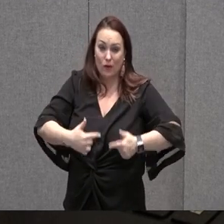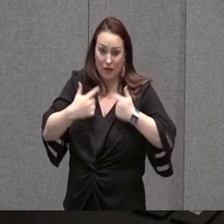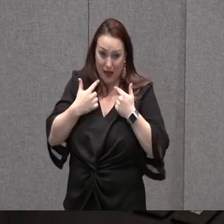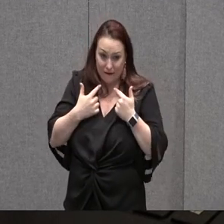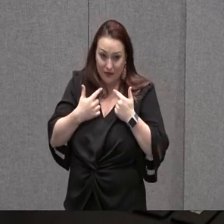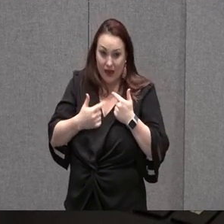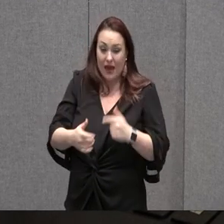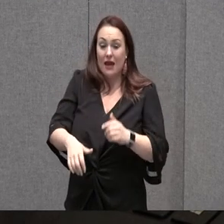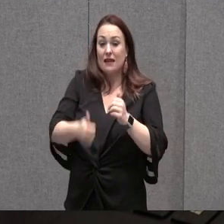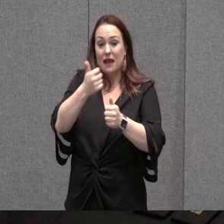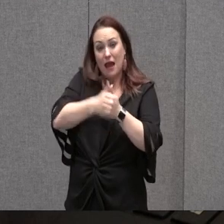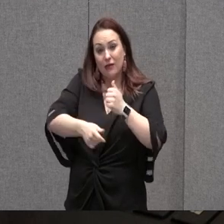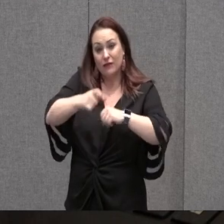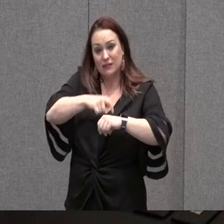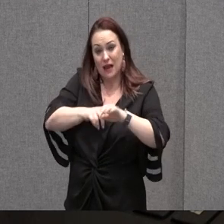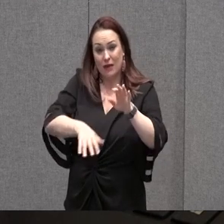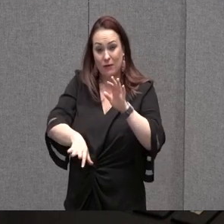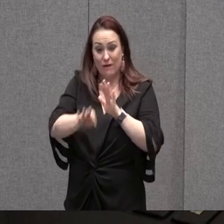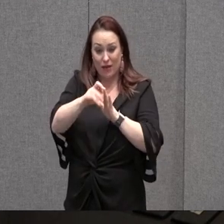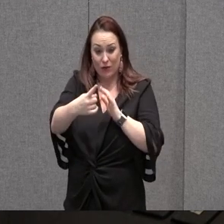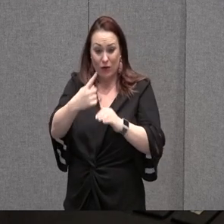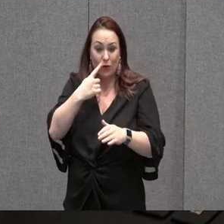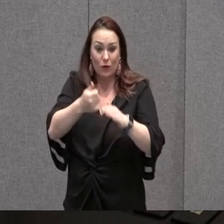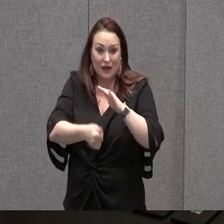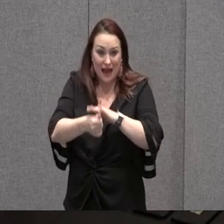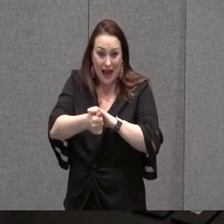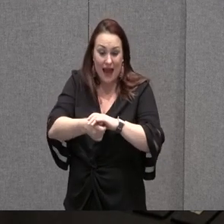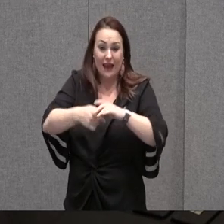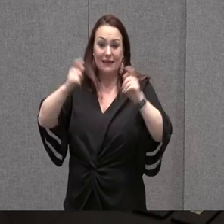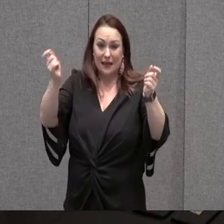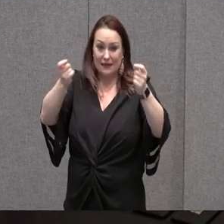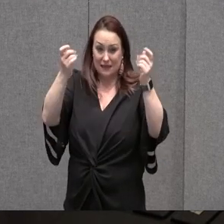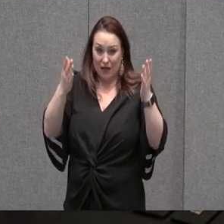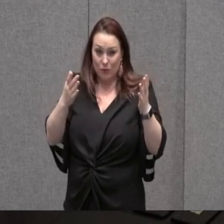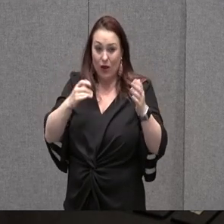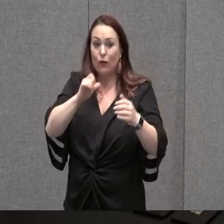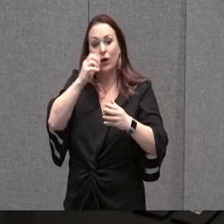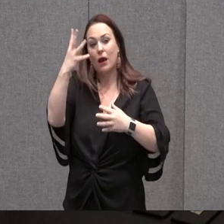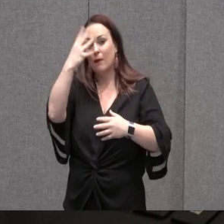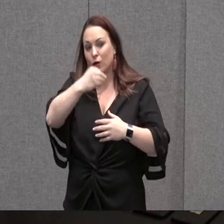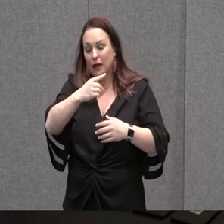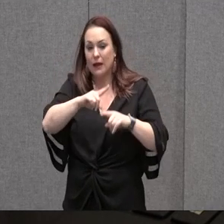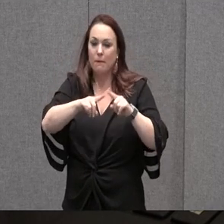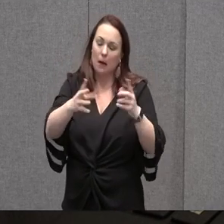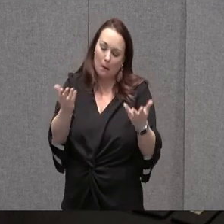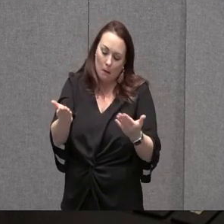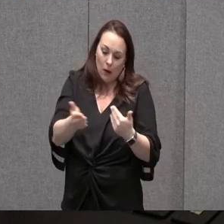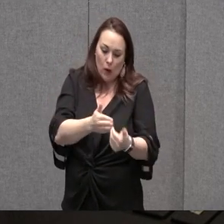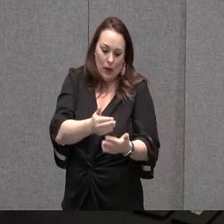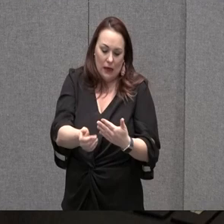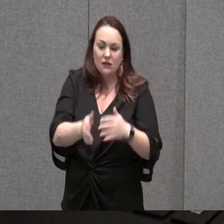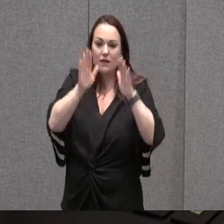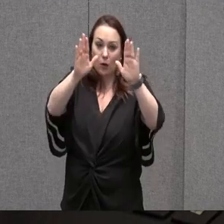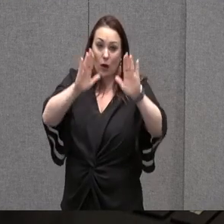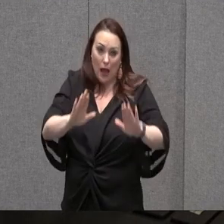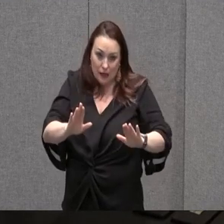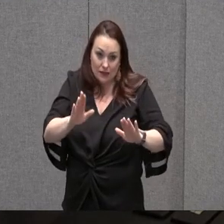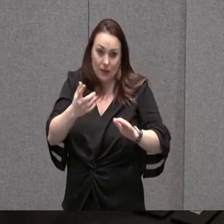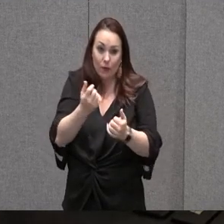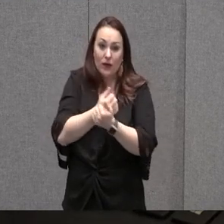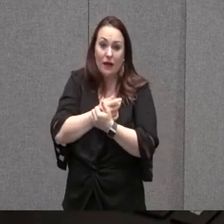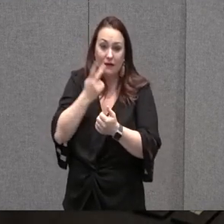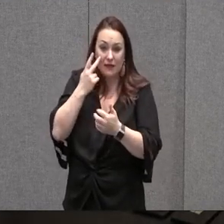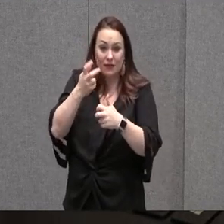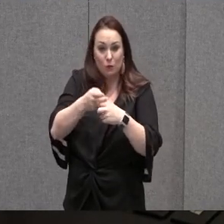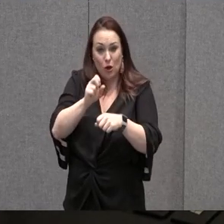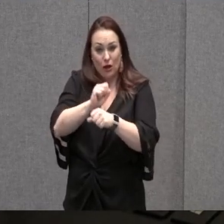we would all high-five and celebrate. They aren't pretty, but who cares? They're awesome, and we love seeing them hard at